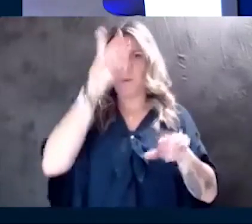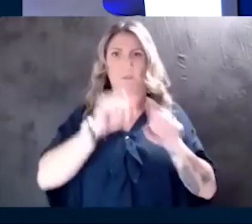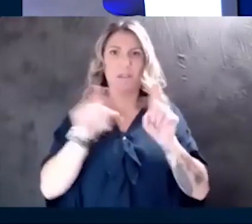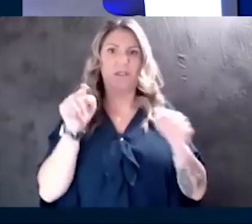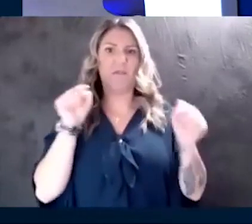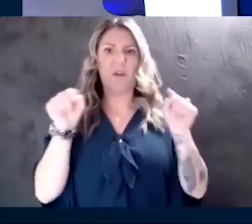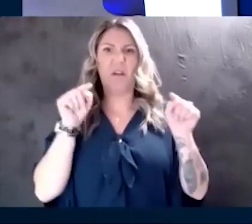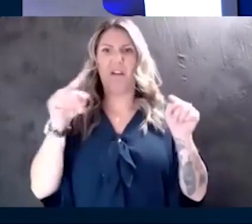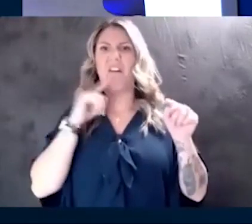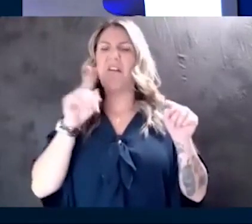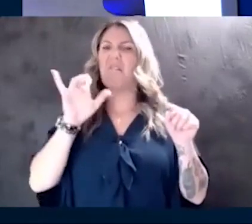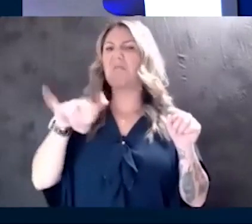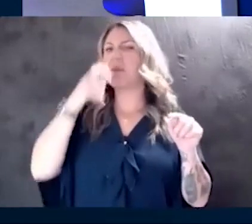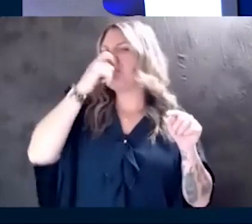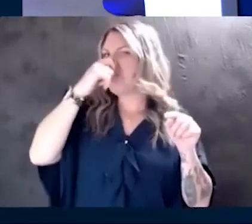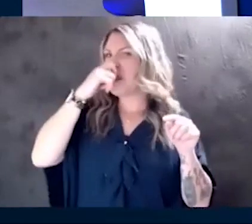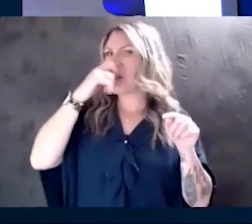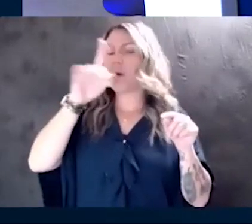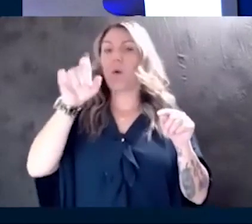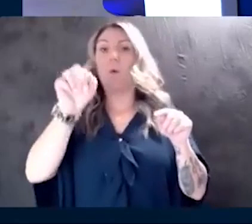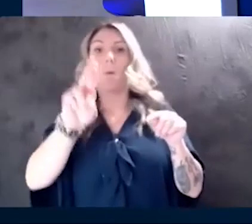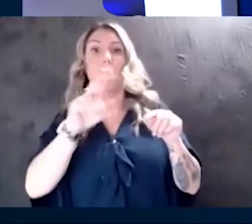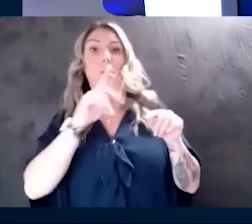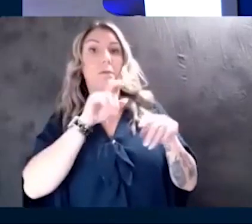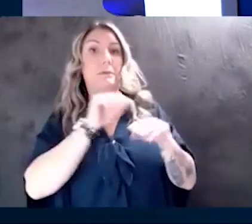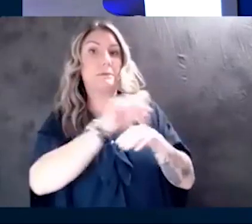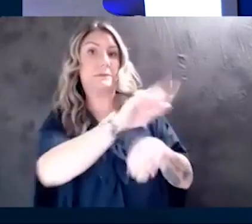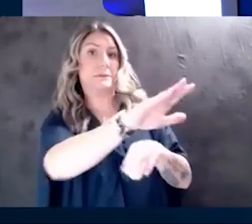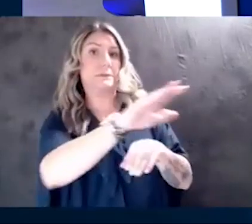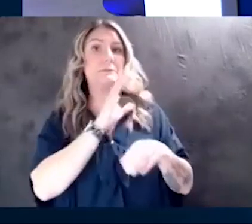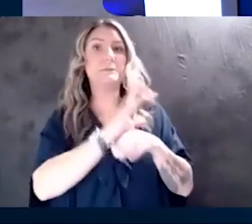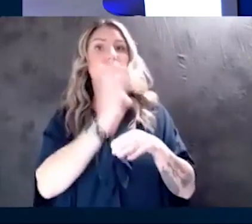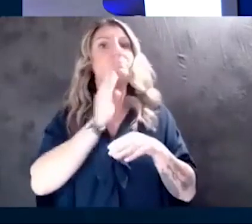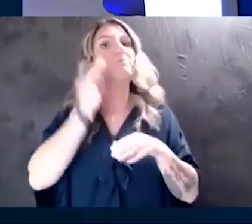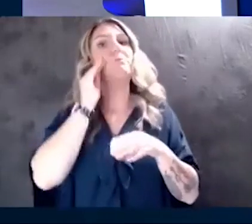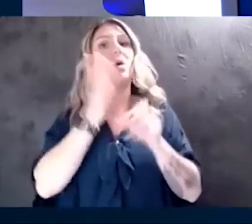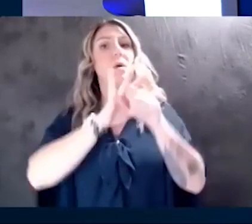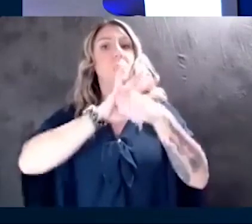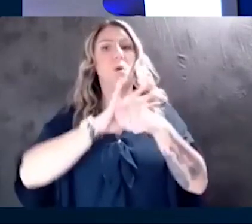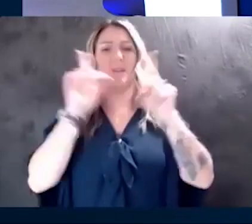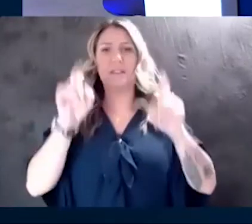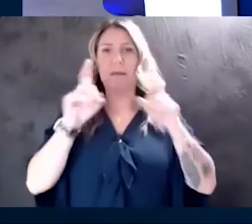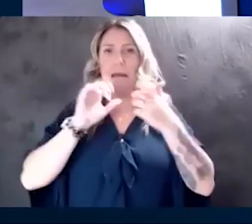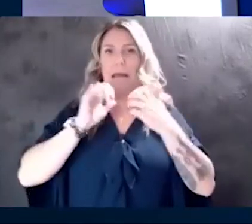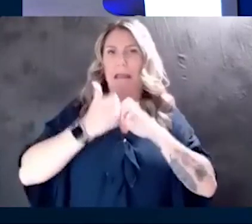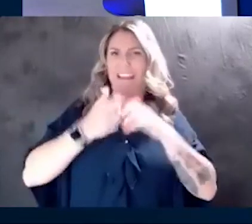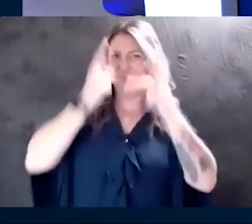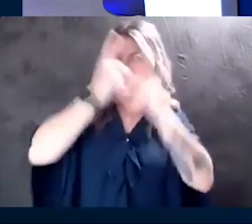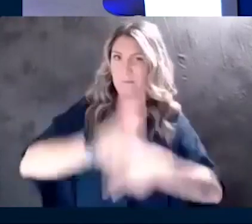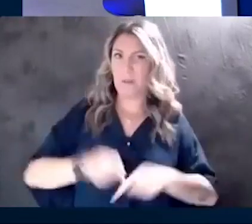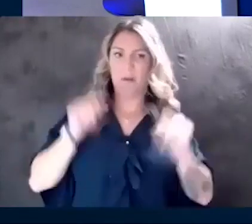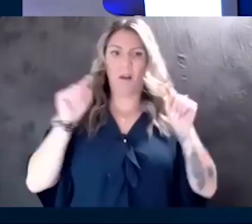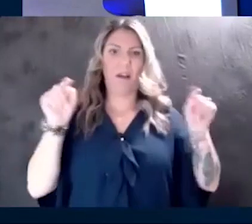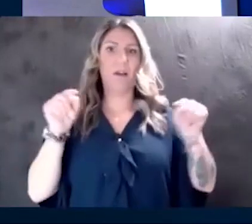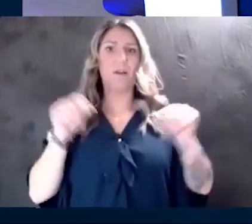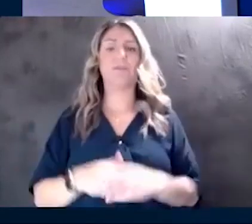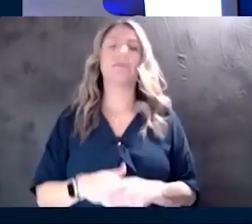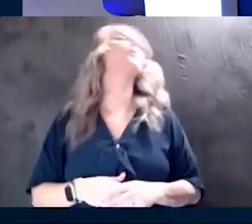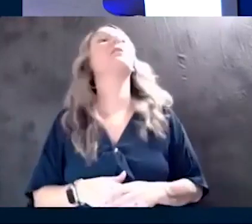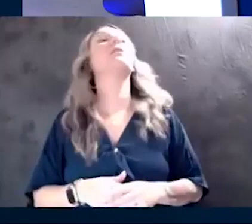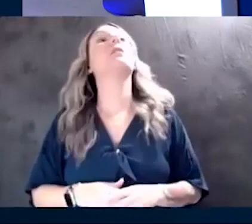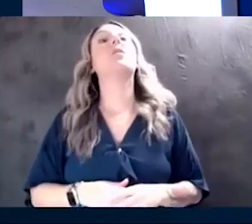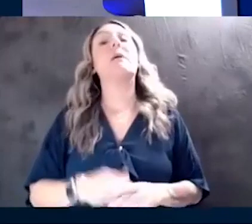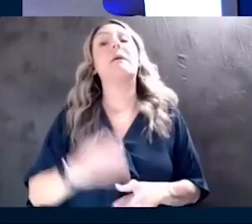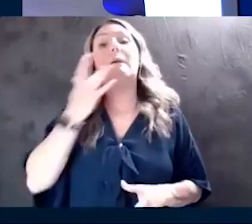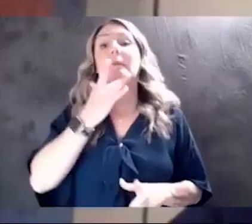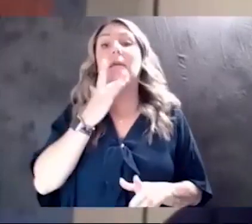got the sniffles, or I need to send him home to get a COVID test? How are you going to navigate all that? Well, again, fortunately, here in